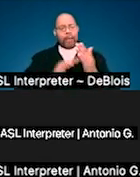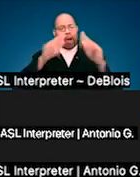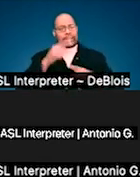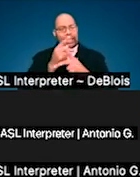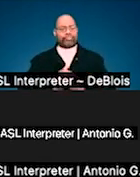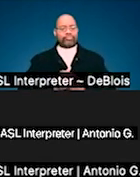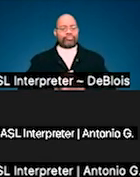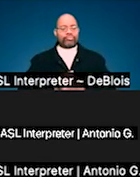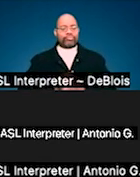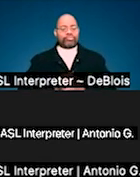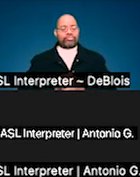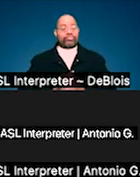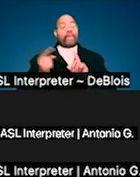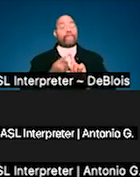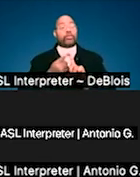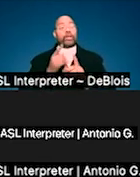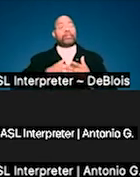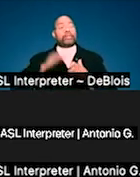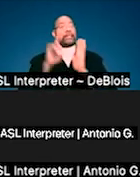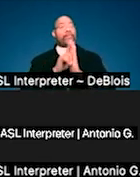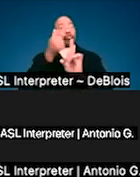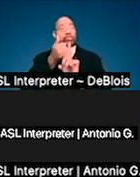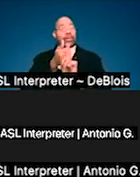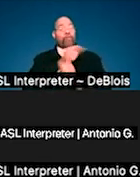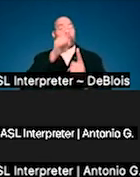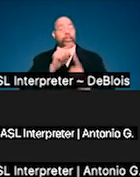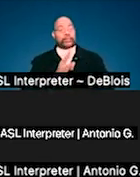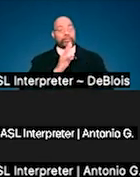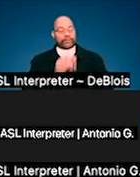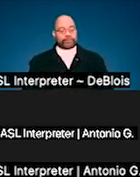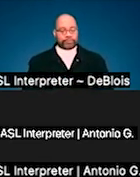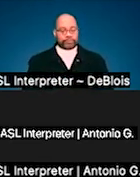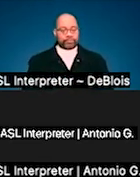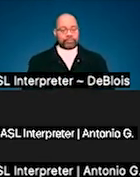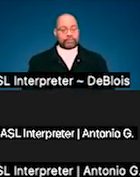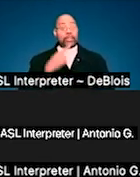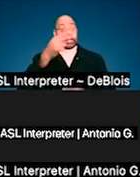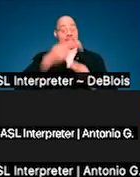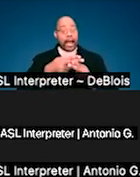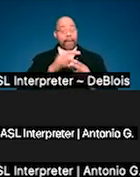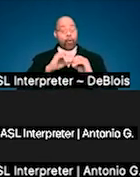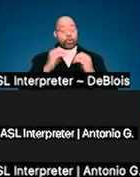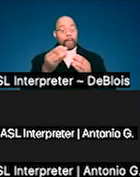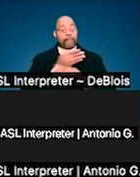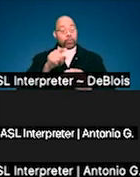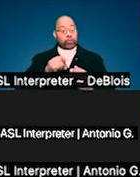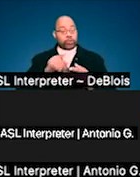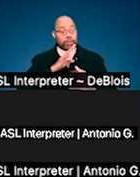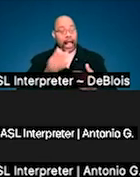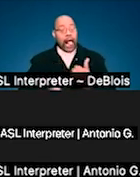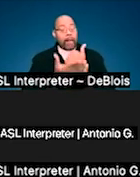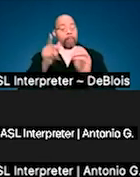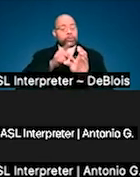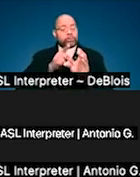items. First, please identify yourself when speaking. Saying your name and your organization before you speak